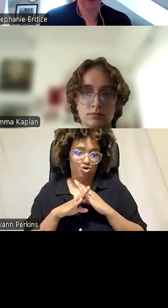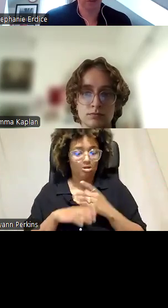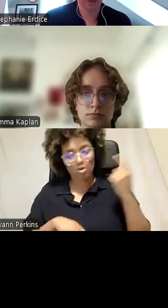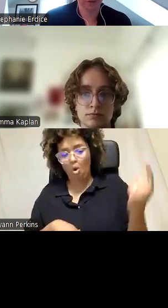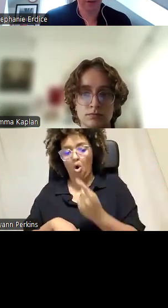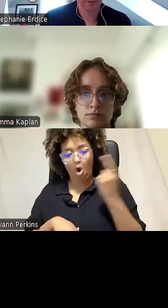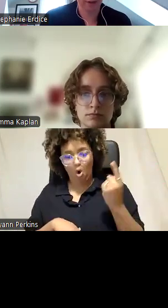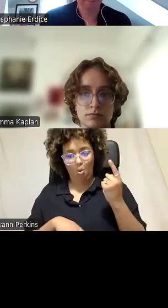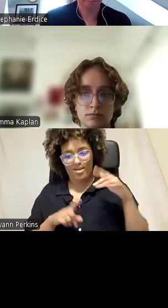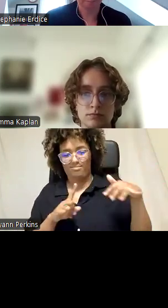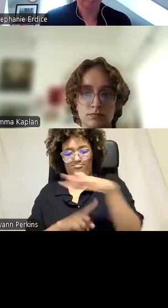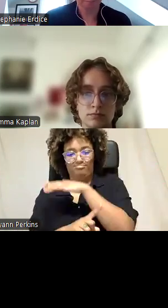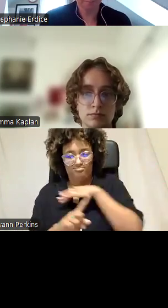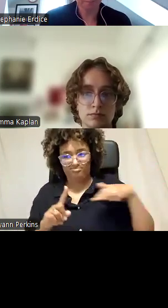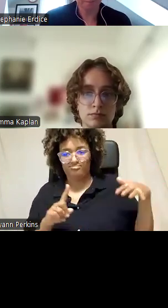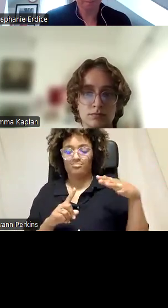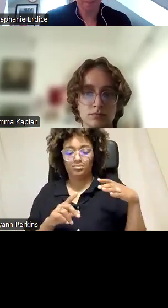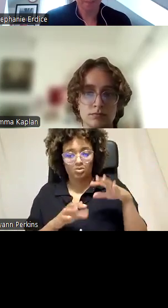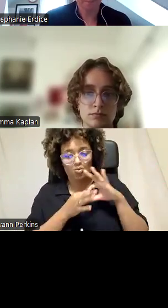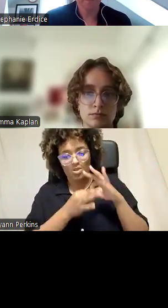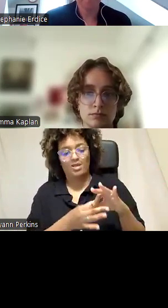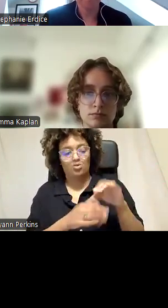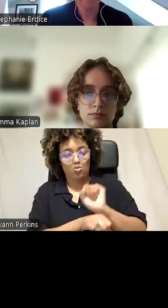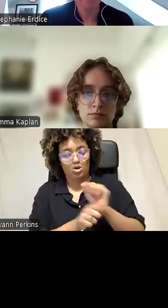factor in working with a survivor.